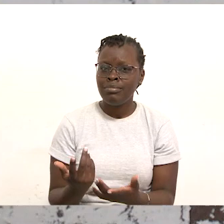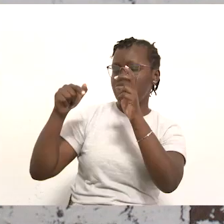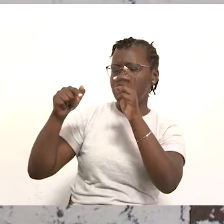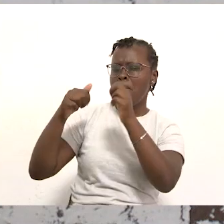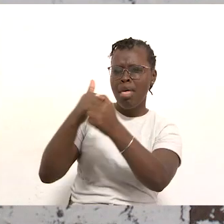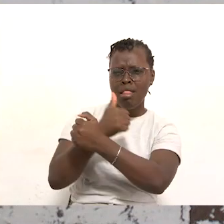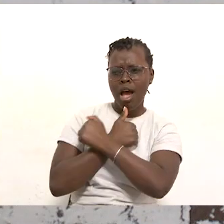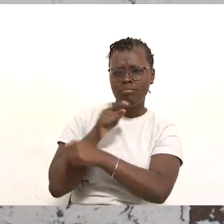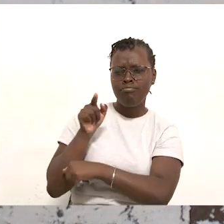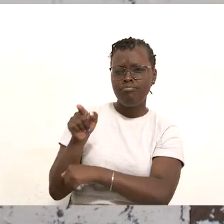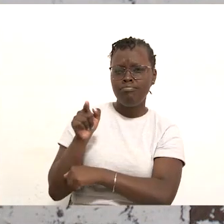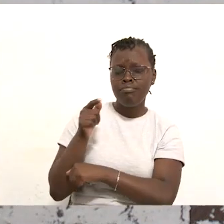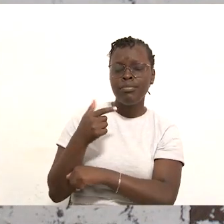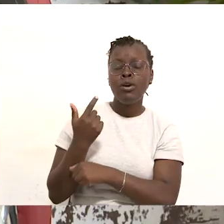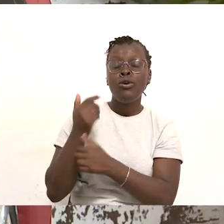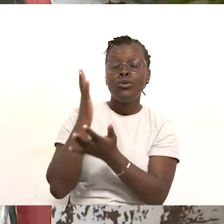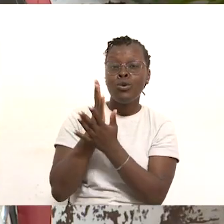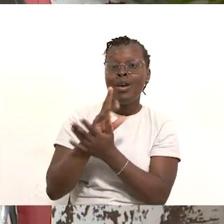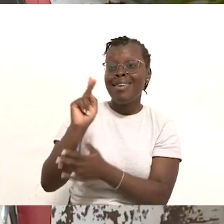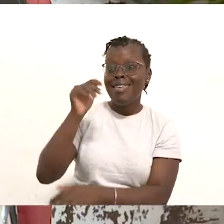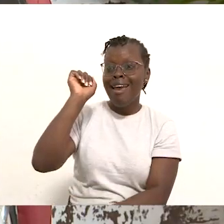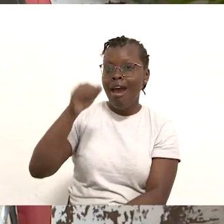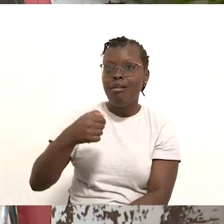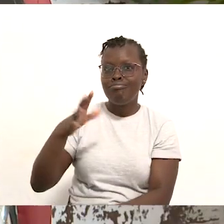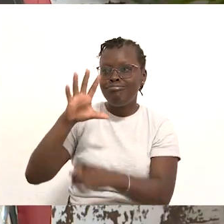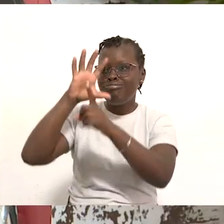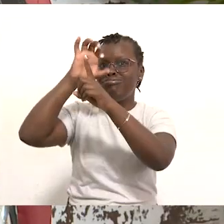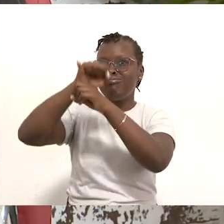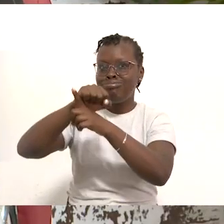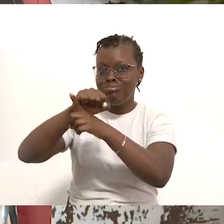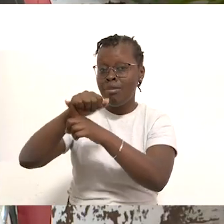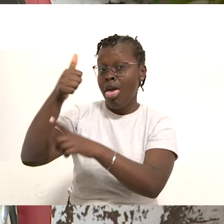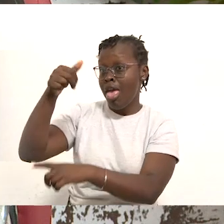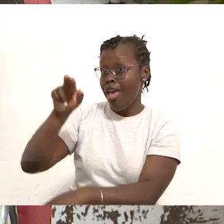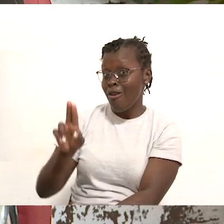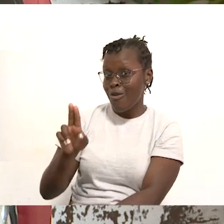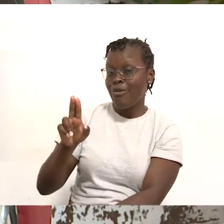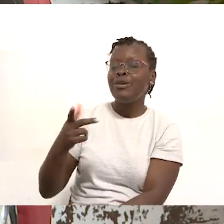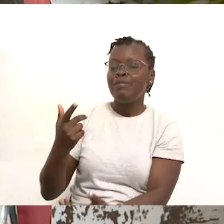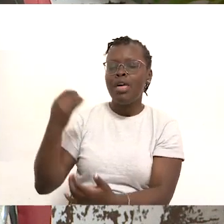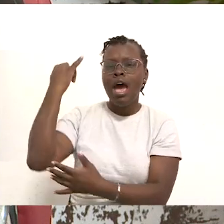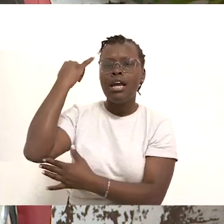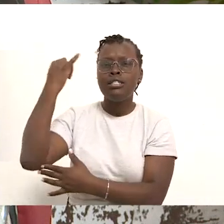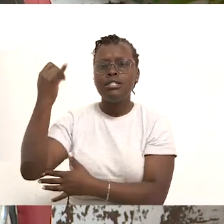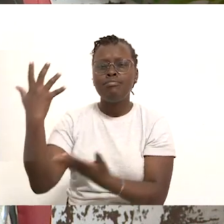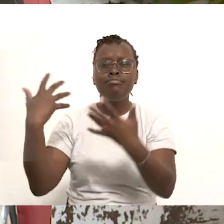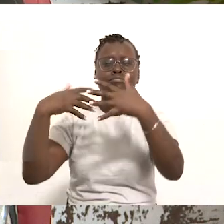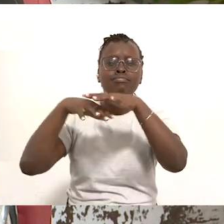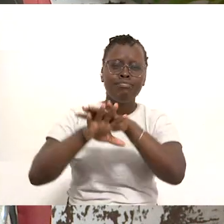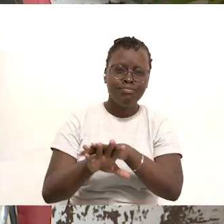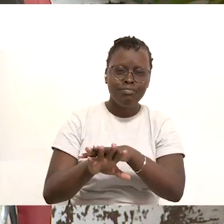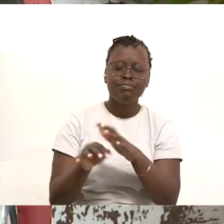Kenya? So Kenya can leverage the momentum of these AU-led reforms to embrace and integrate innovative